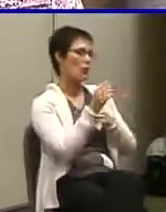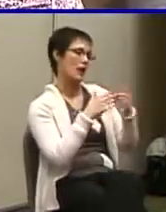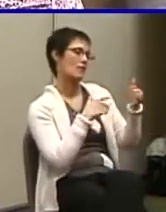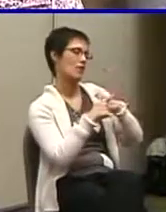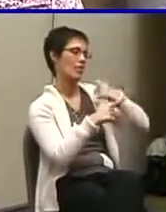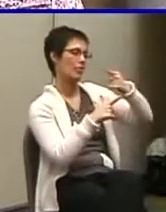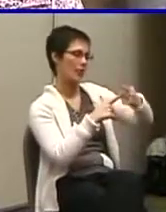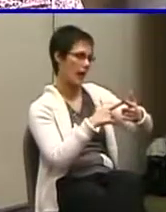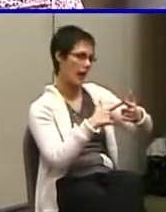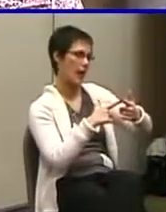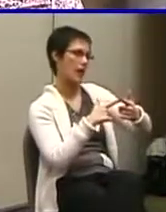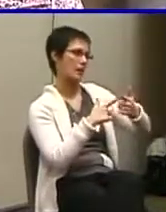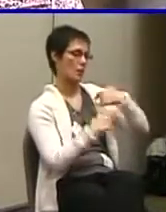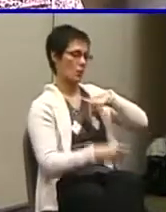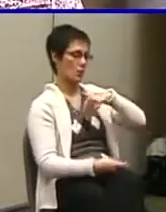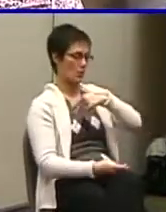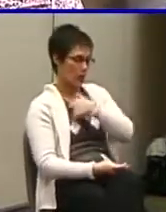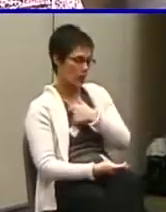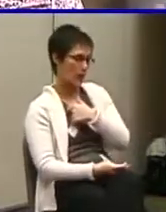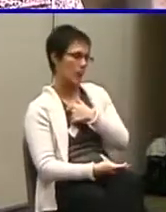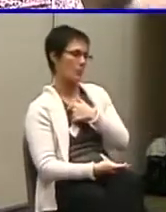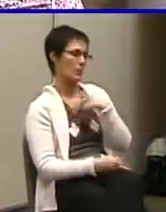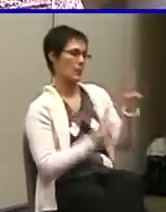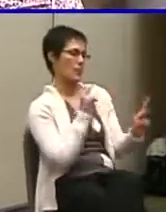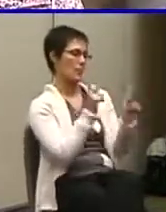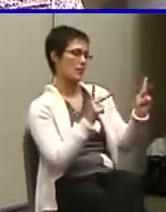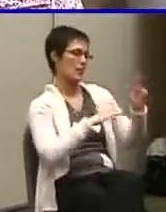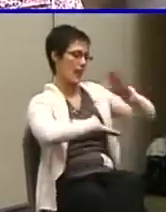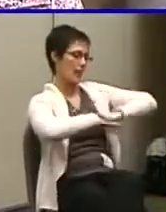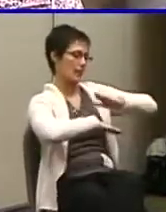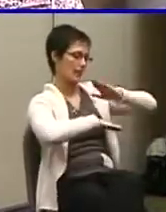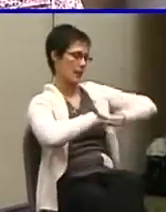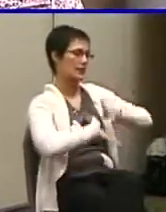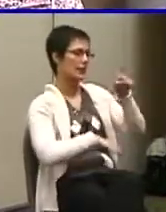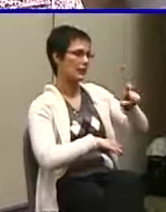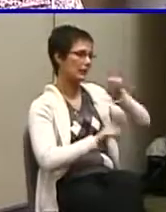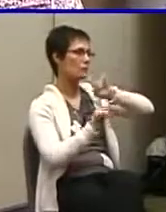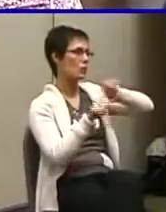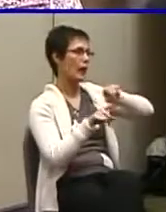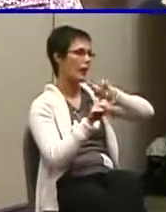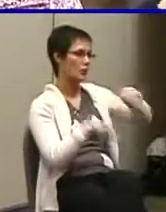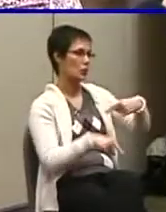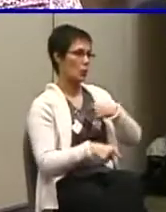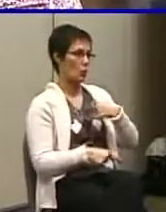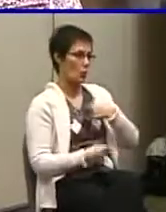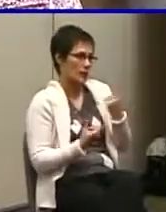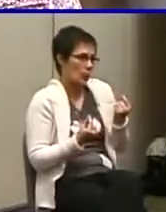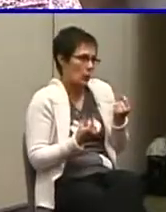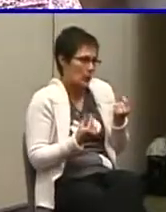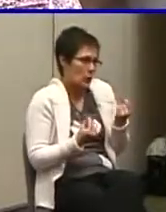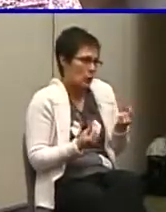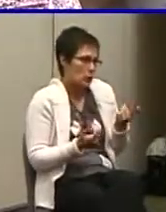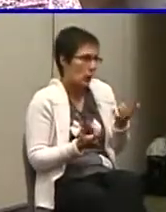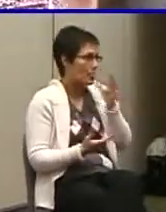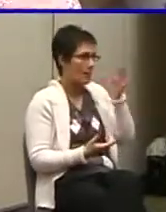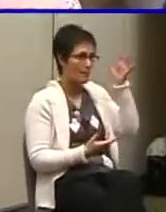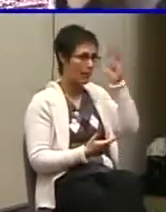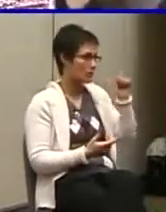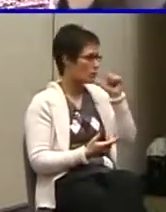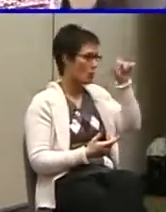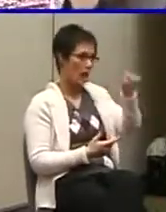then we will be the ones sitting at the table having to answer what we've done. Right. And the parents don't have that